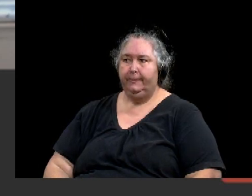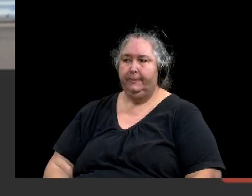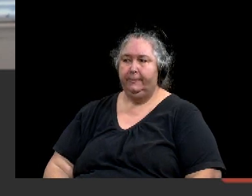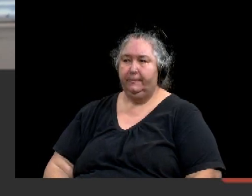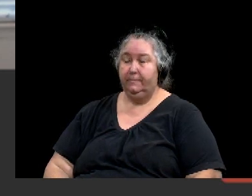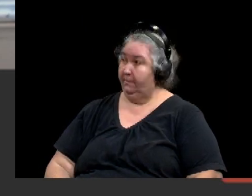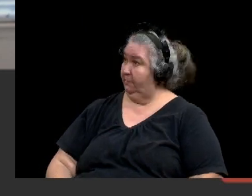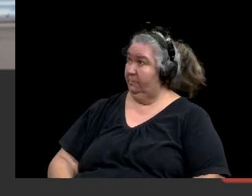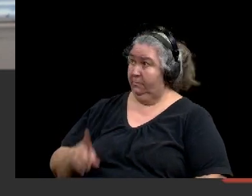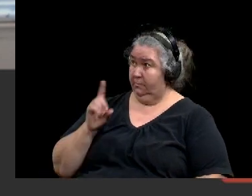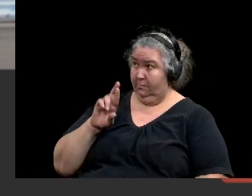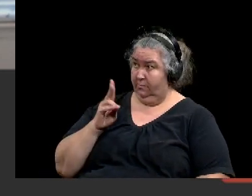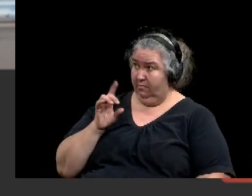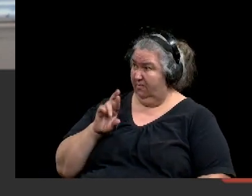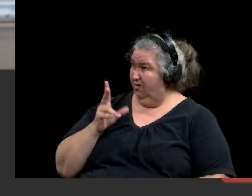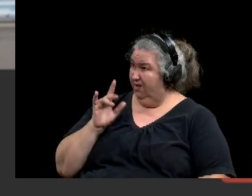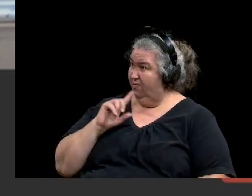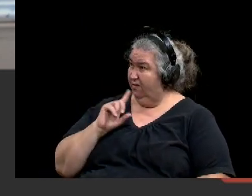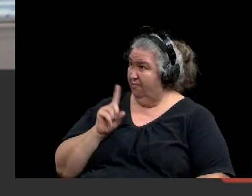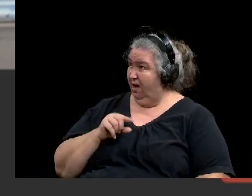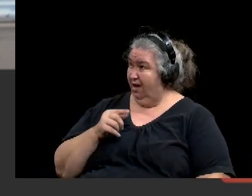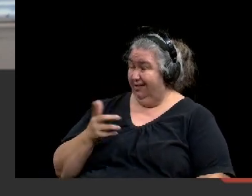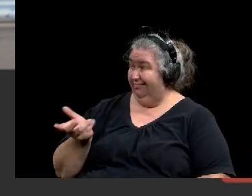Dr. Becker, you want to respond to that same question?